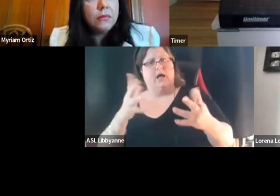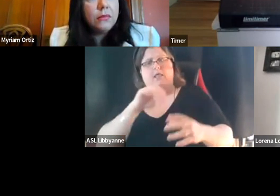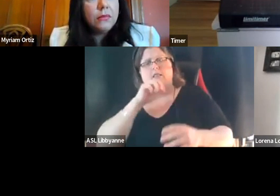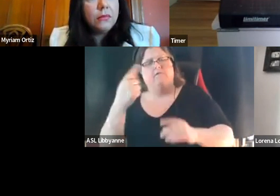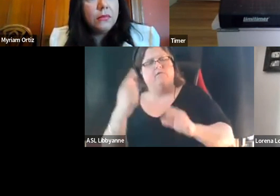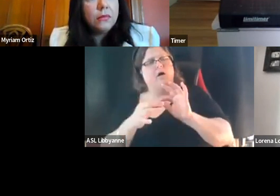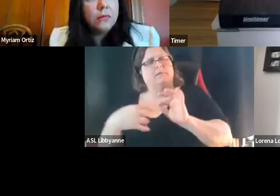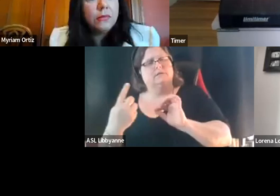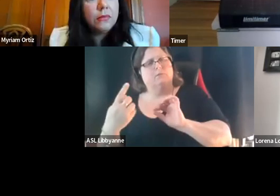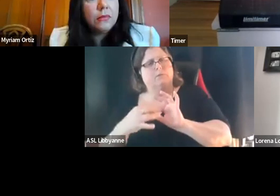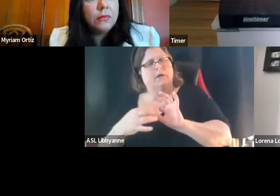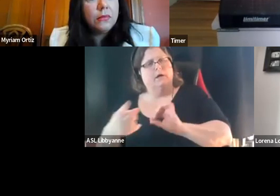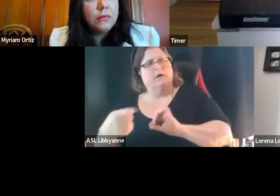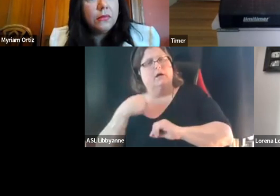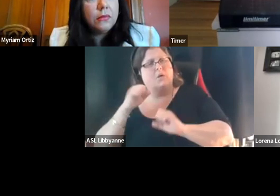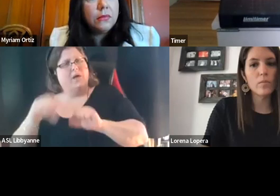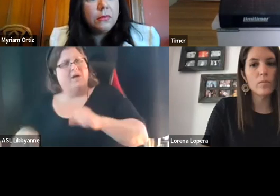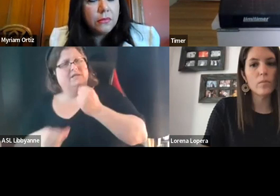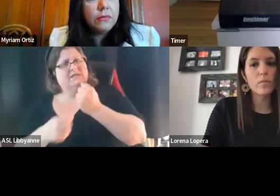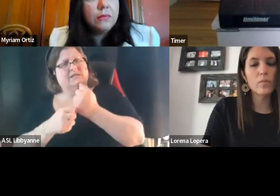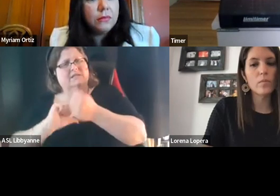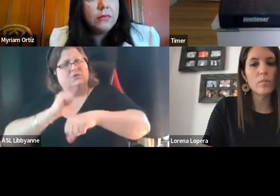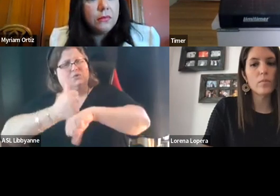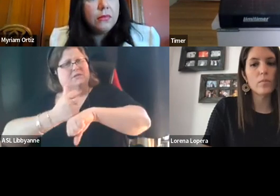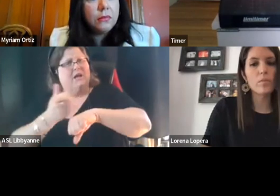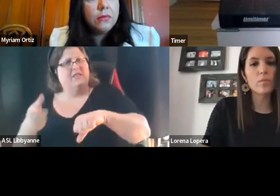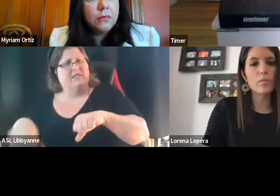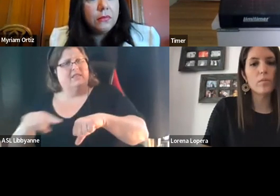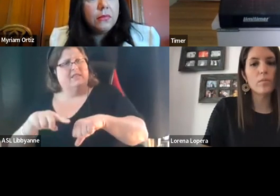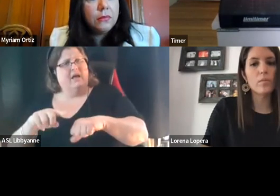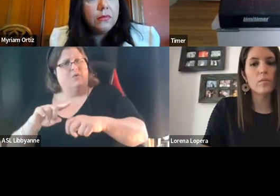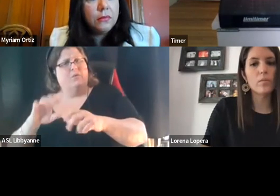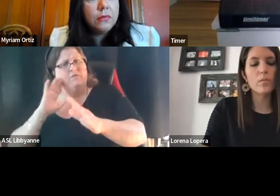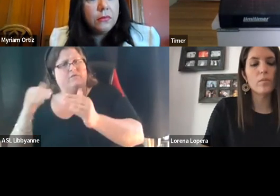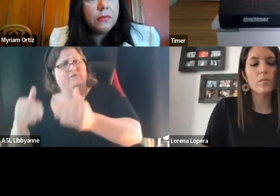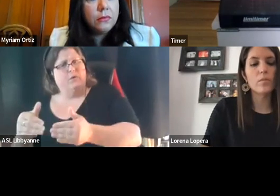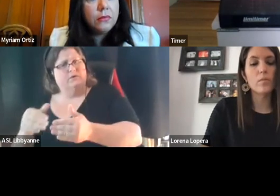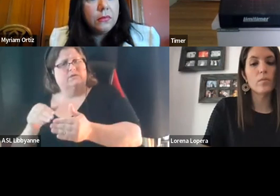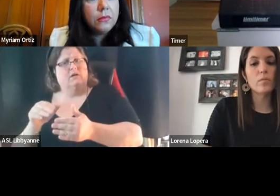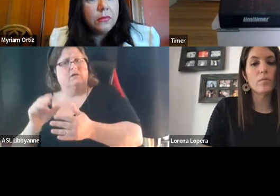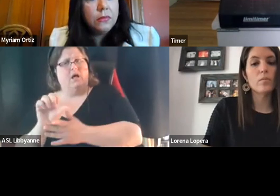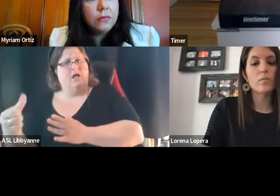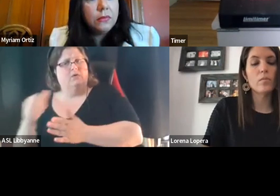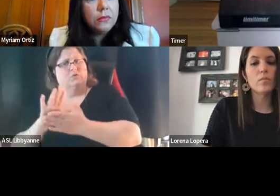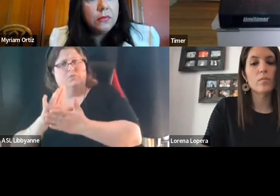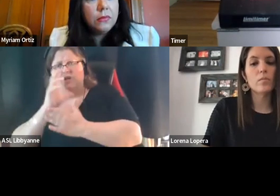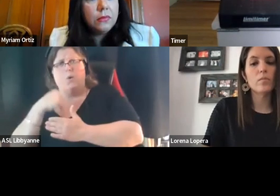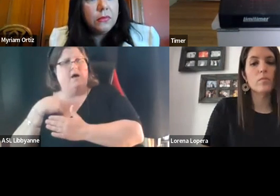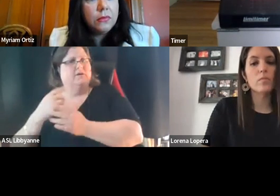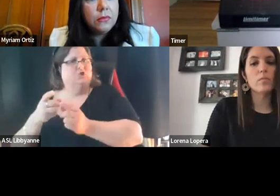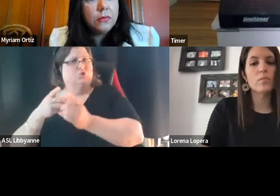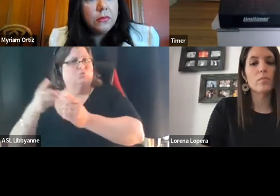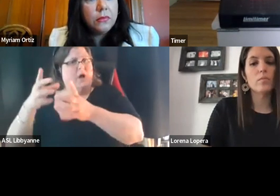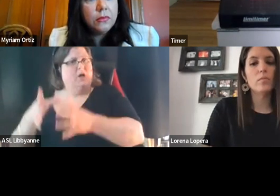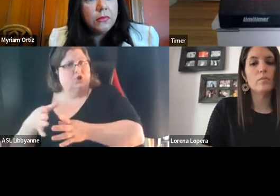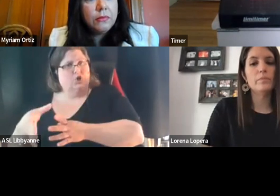someone made about, could we have an assistant superintendent of alternative schools? We currently don't even have a director of alternative schools, as we've